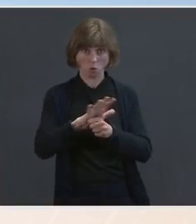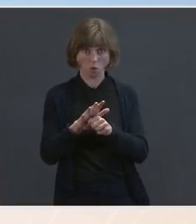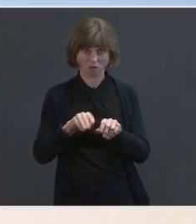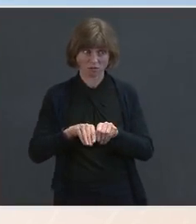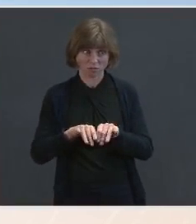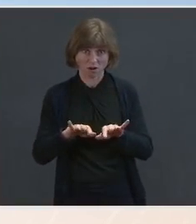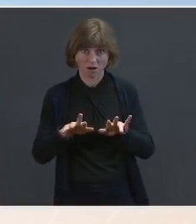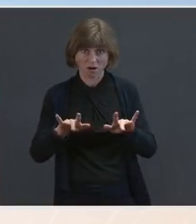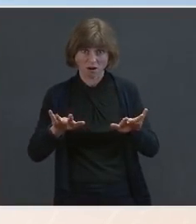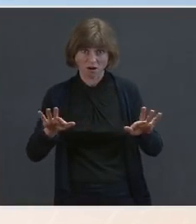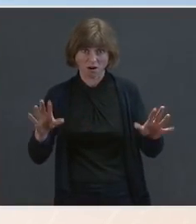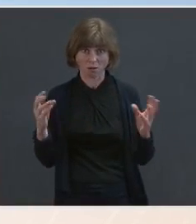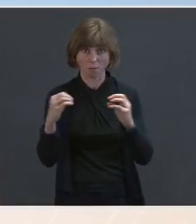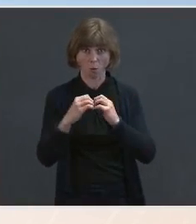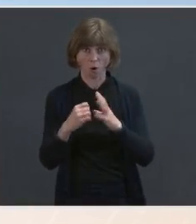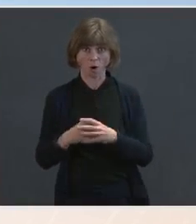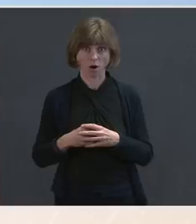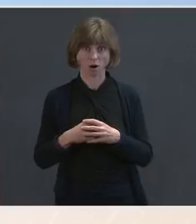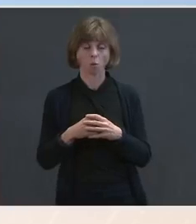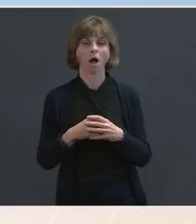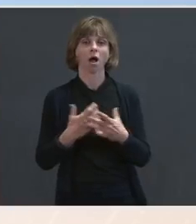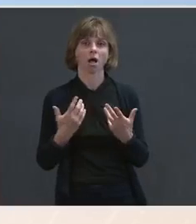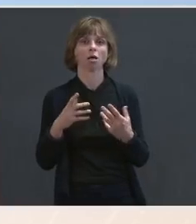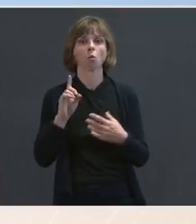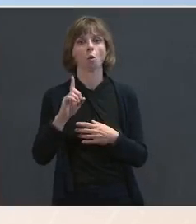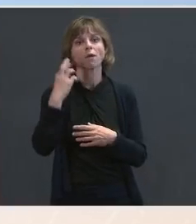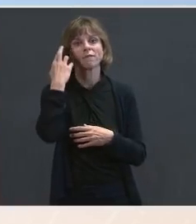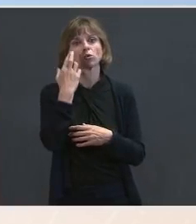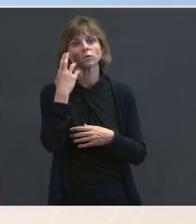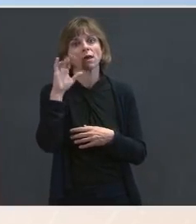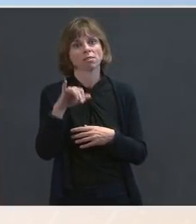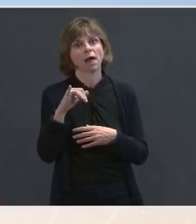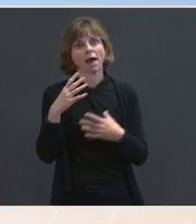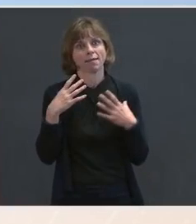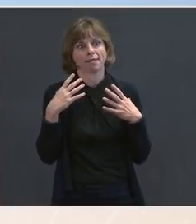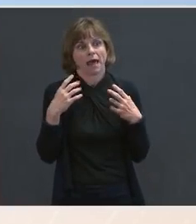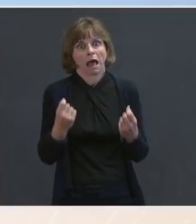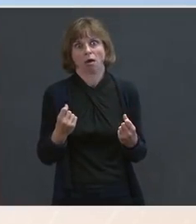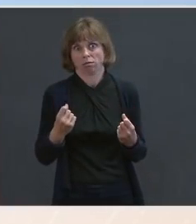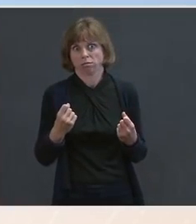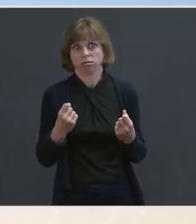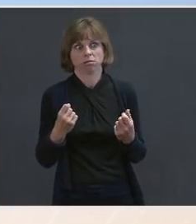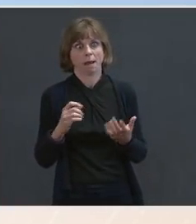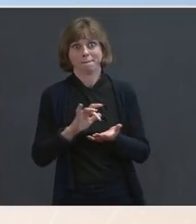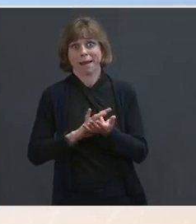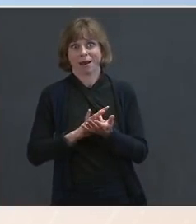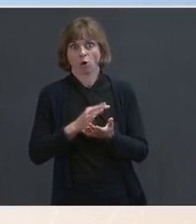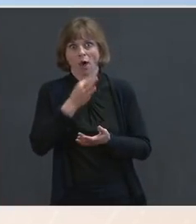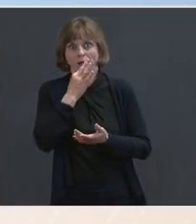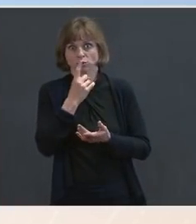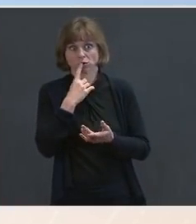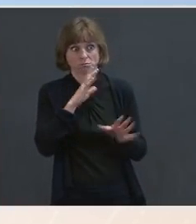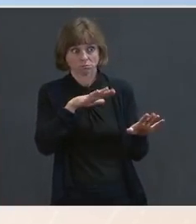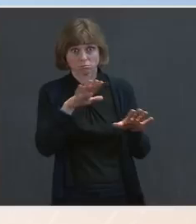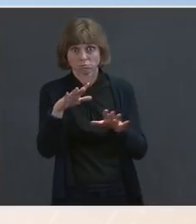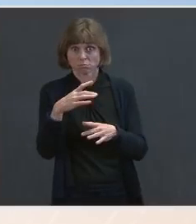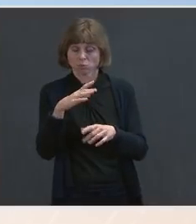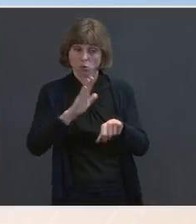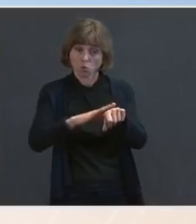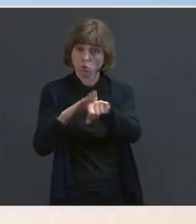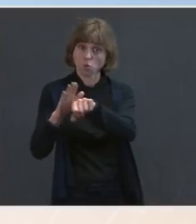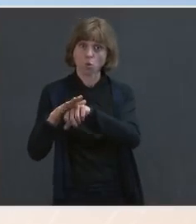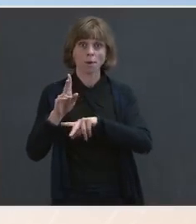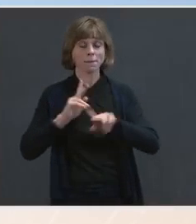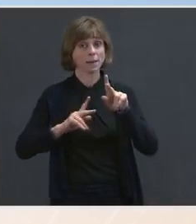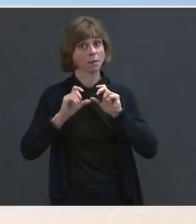medical experts have continued to call for the American people to wear masks, to social distance, to get